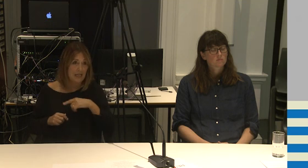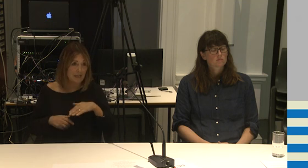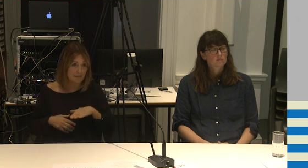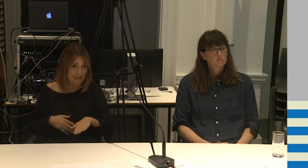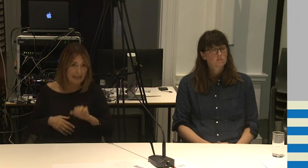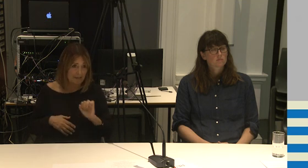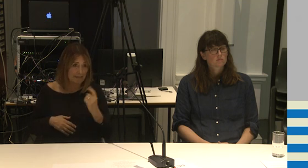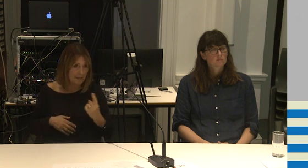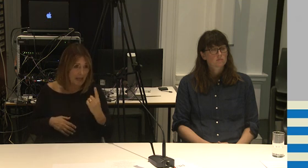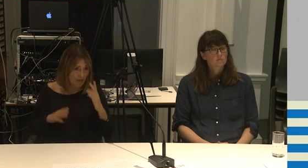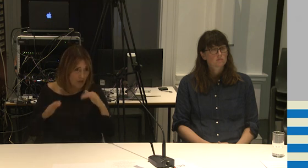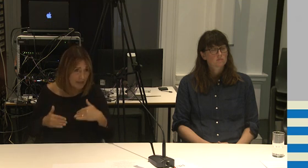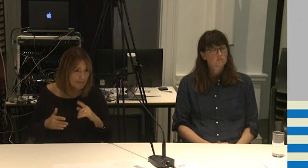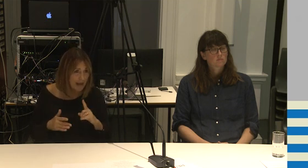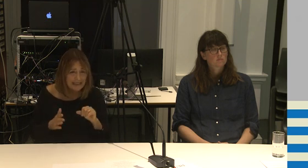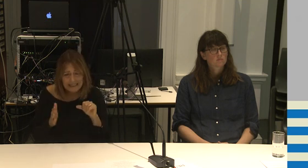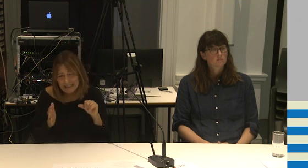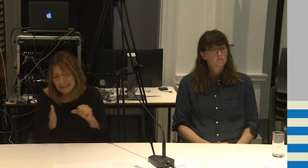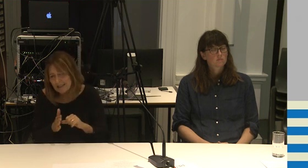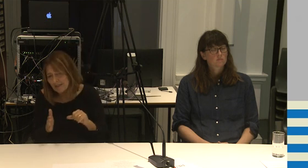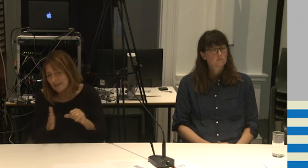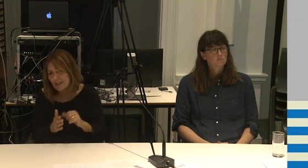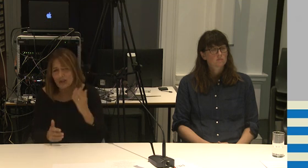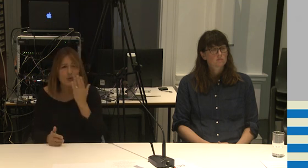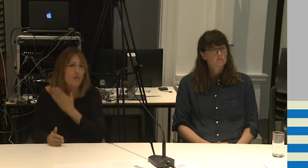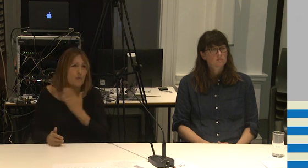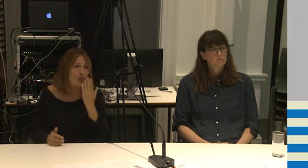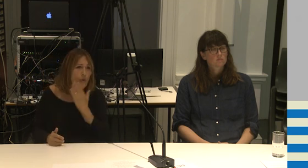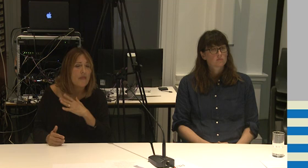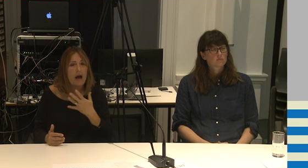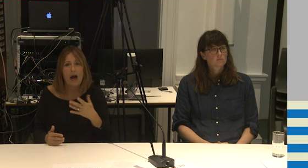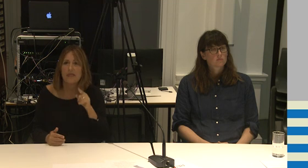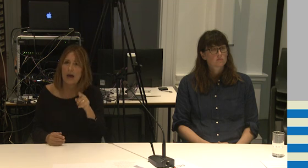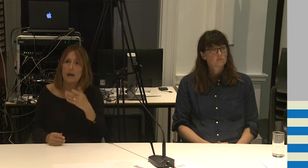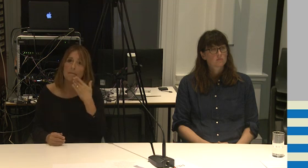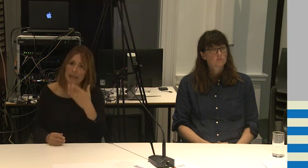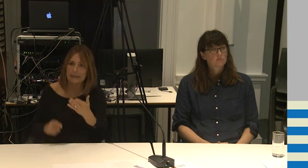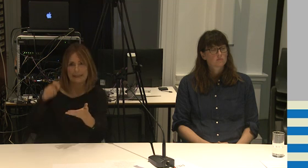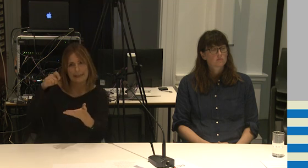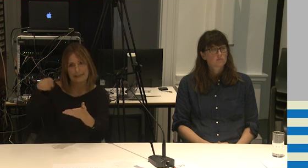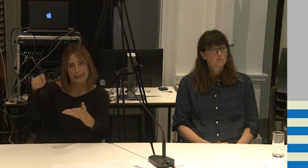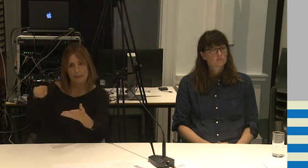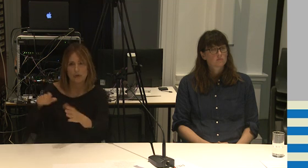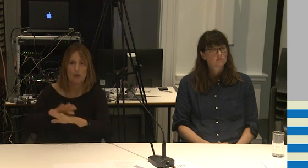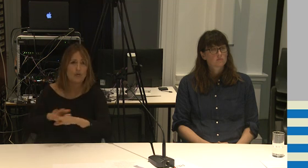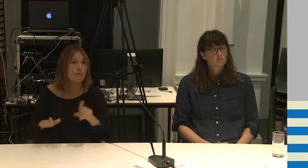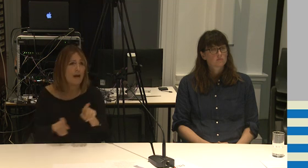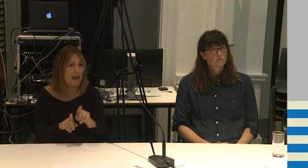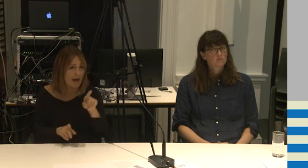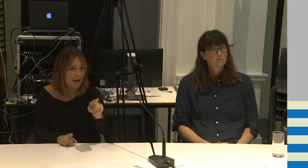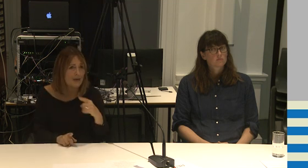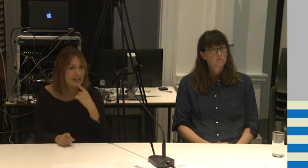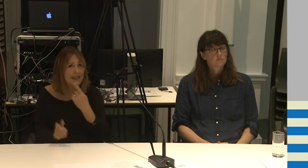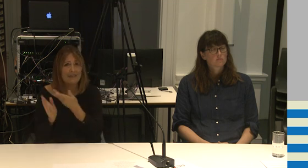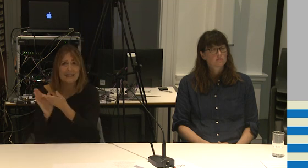but it's so difficult in school for him. It's either, they either want you to tick the box or not. And what Aaron said, there is a sort